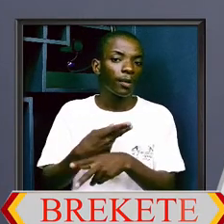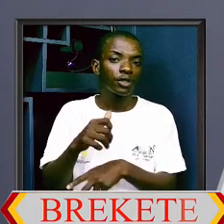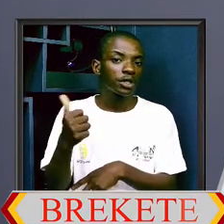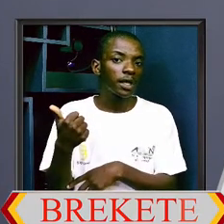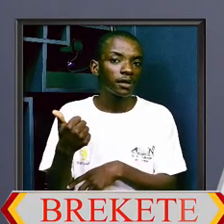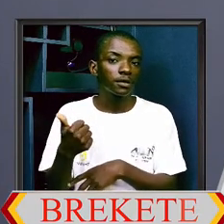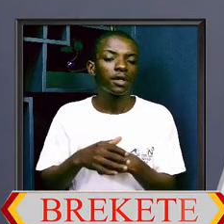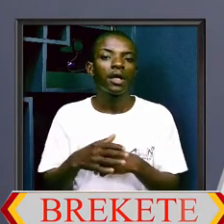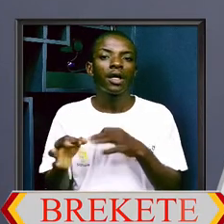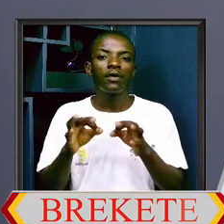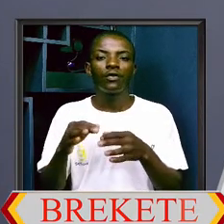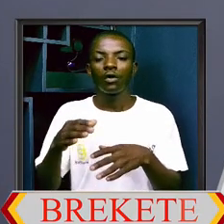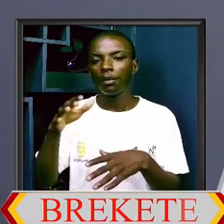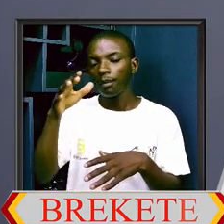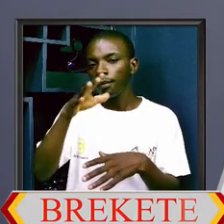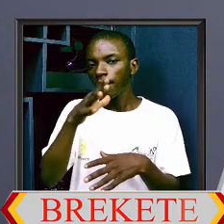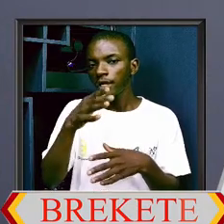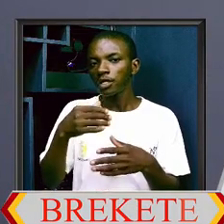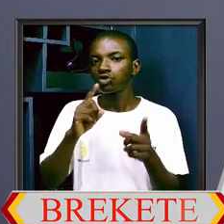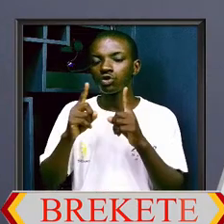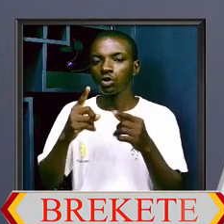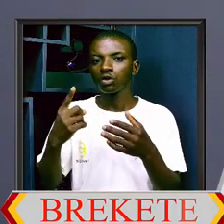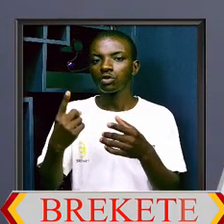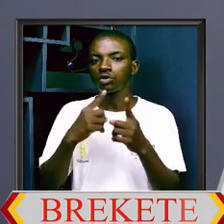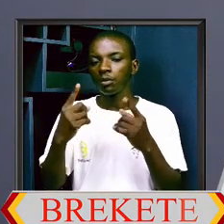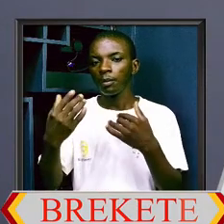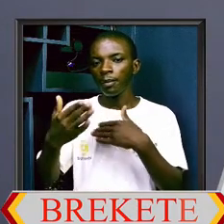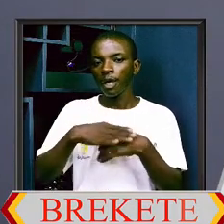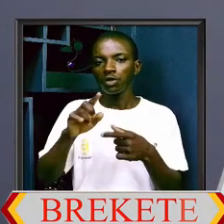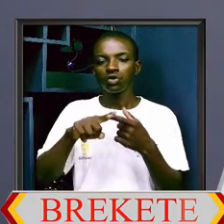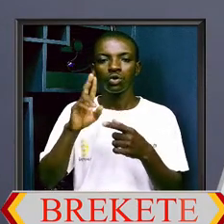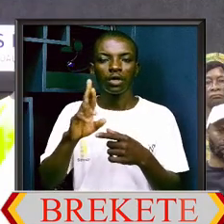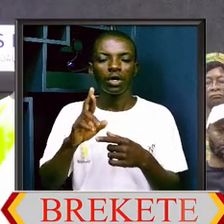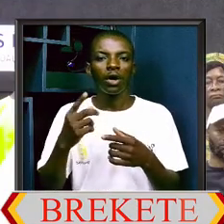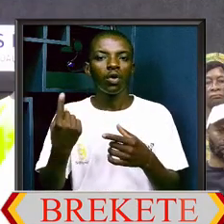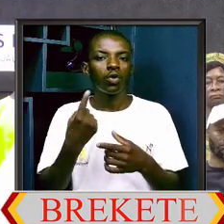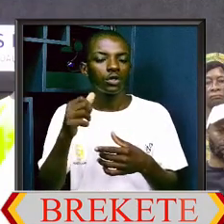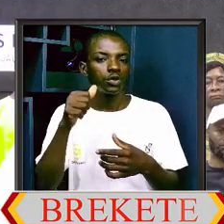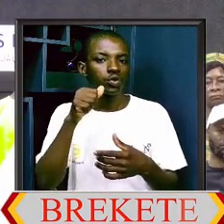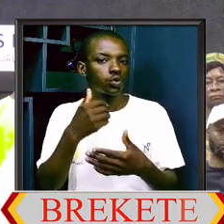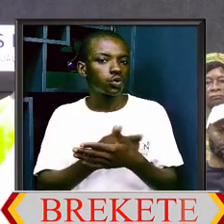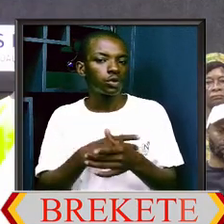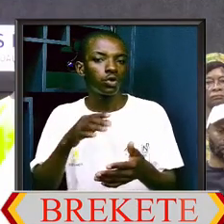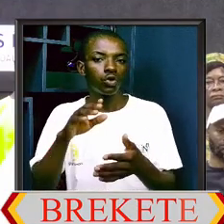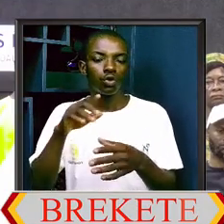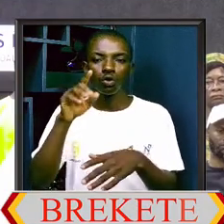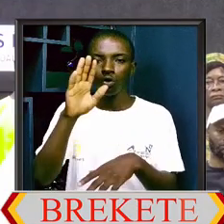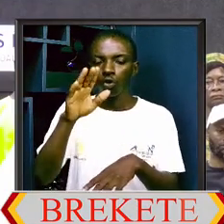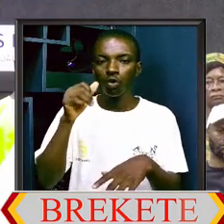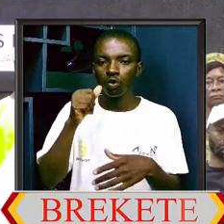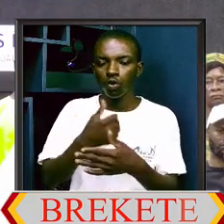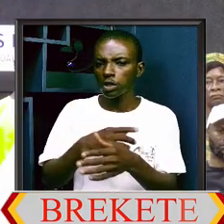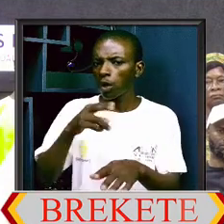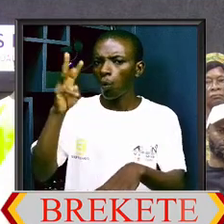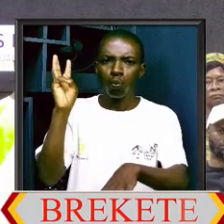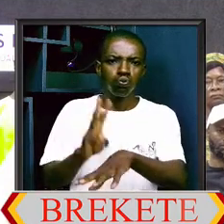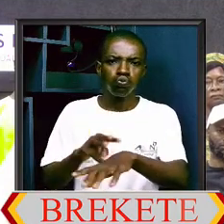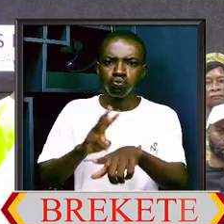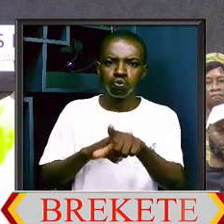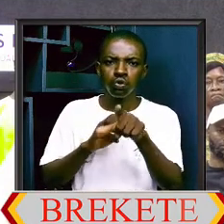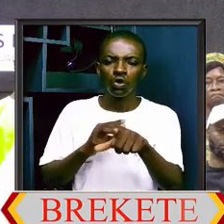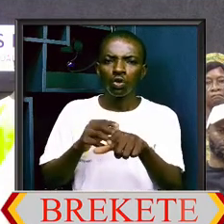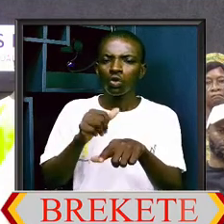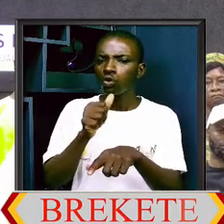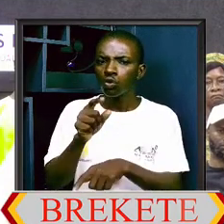10 if your mother they talk you they talk back to them one day your son or your daughter go War you you you know raise